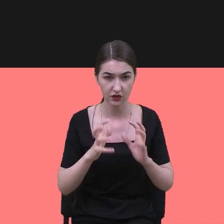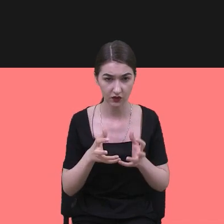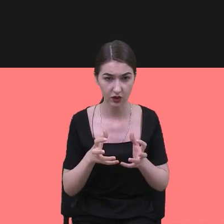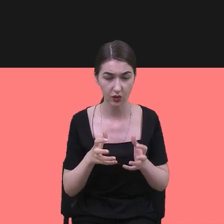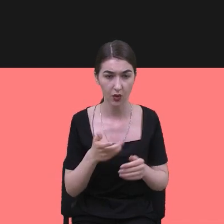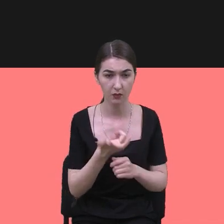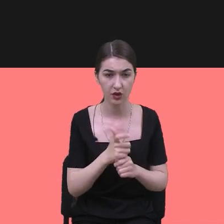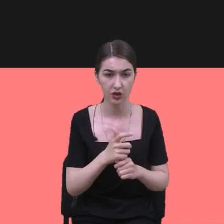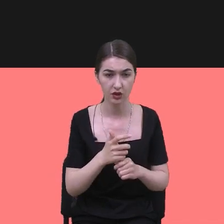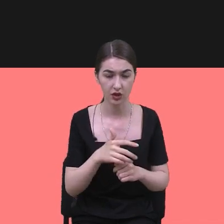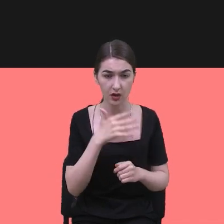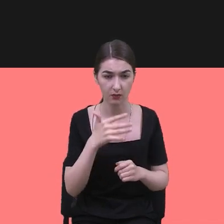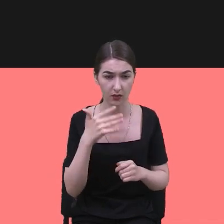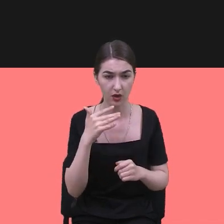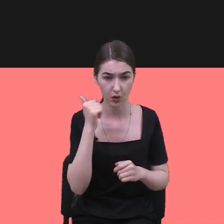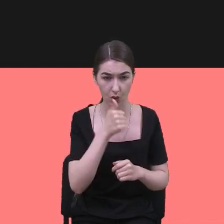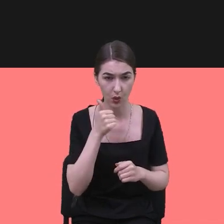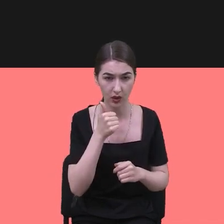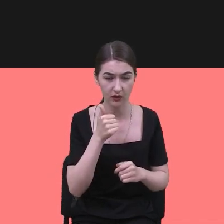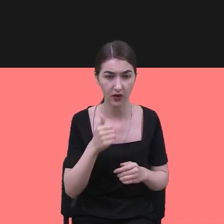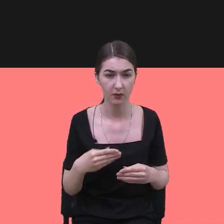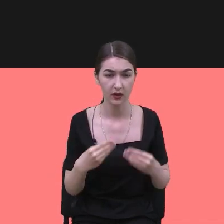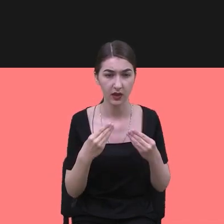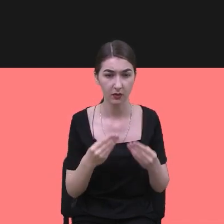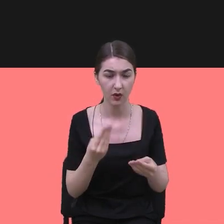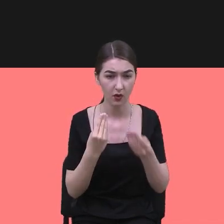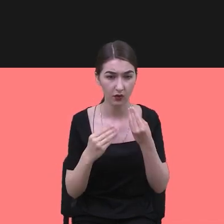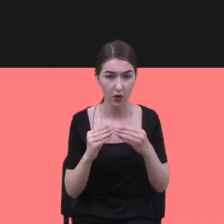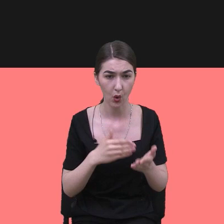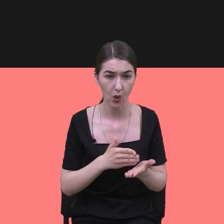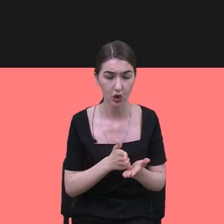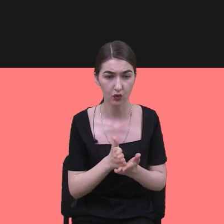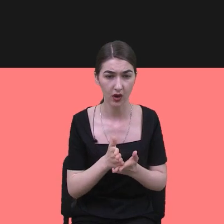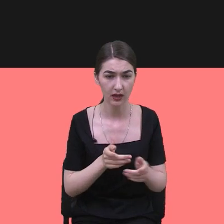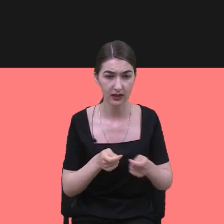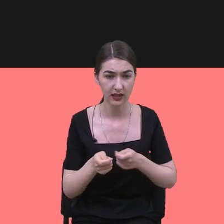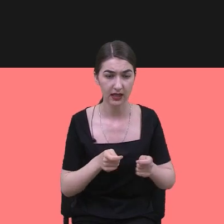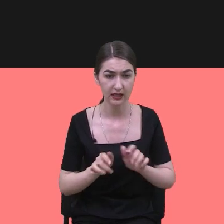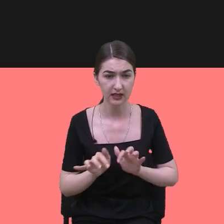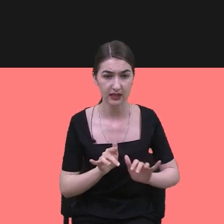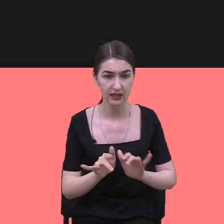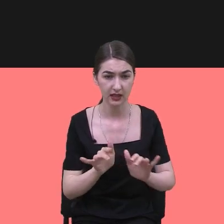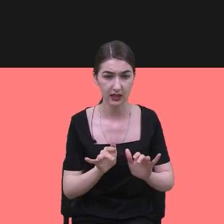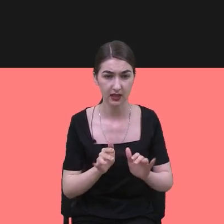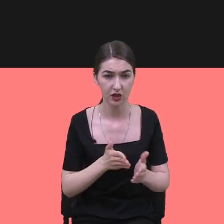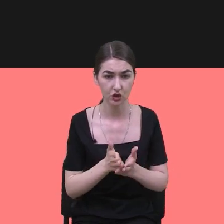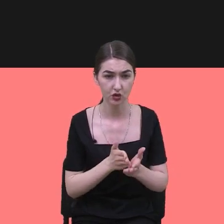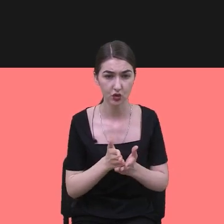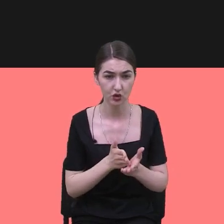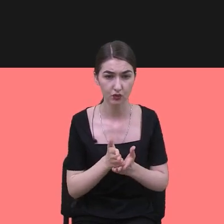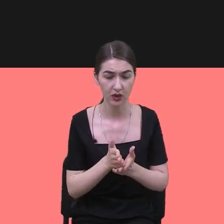response systems in 20 countries for over 10 years. We are providing opportunities